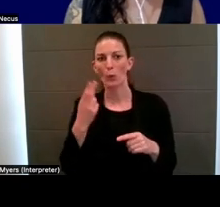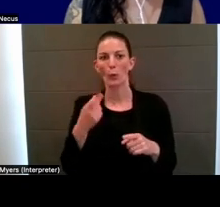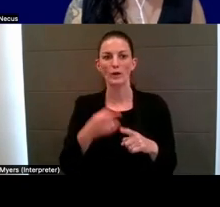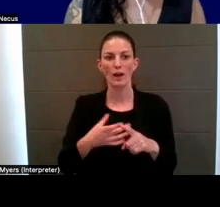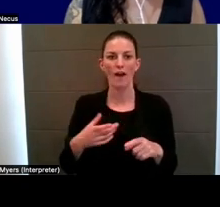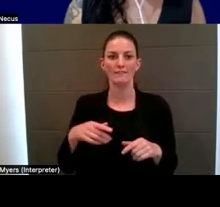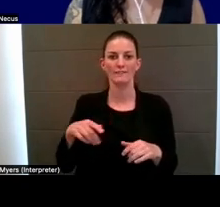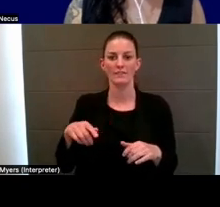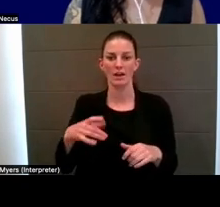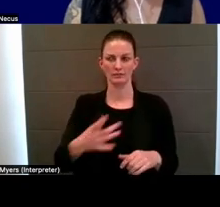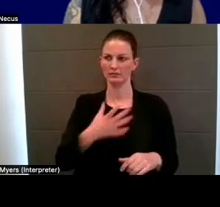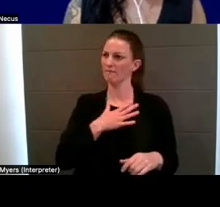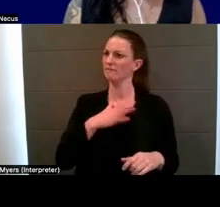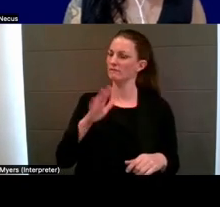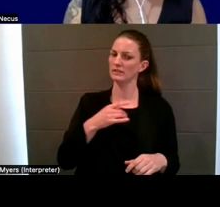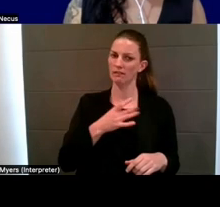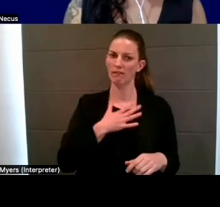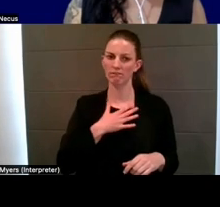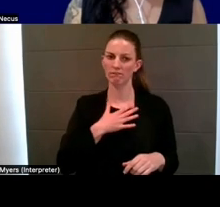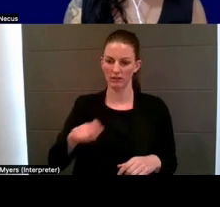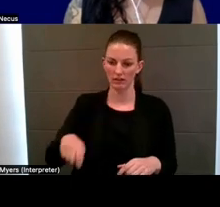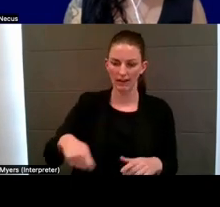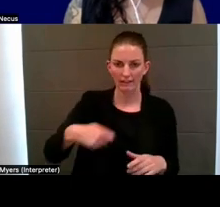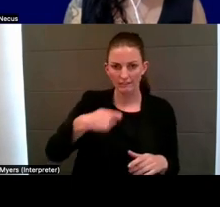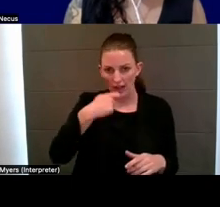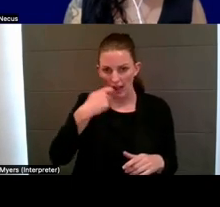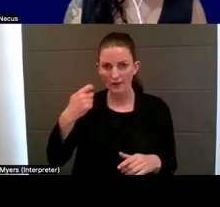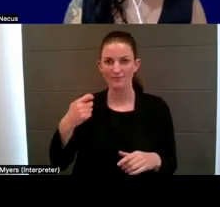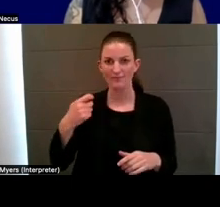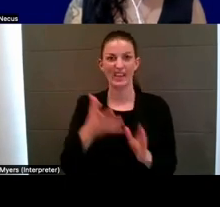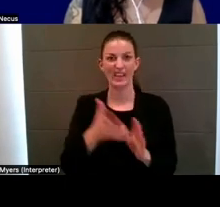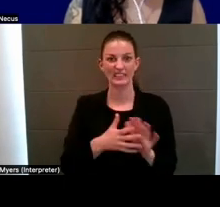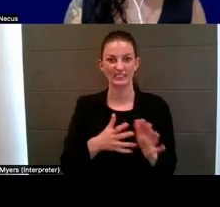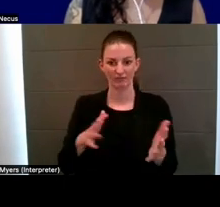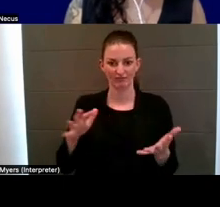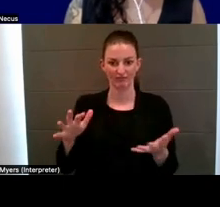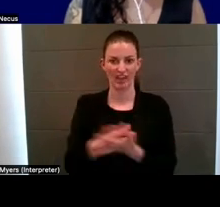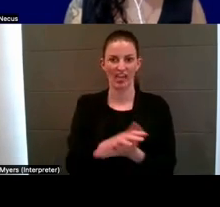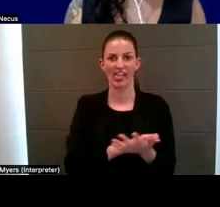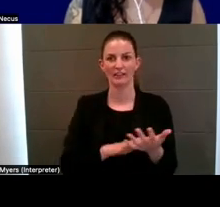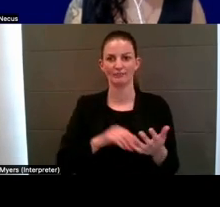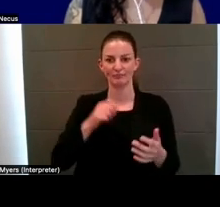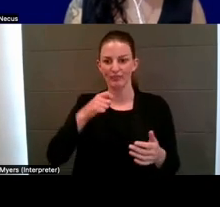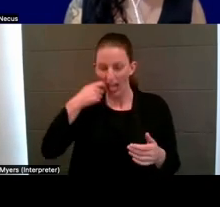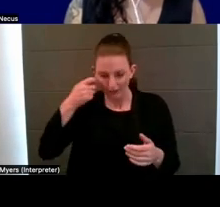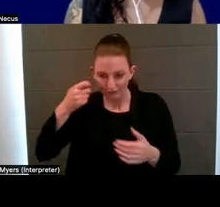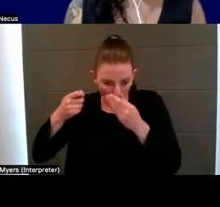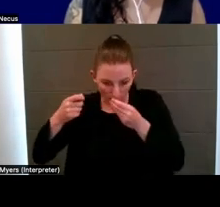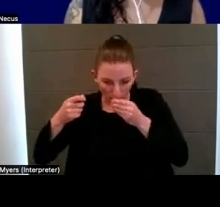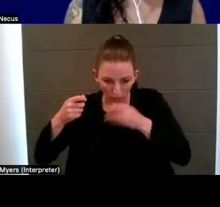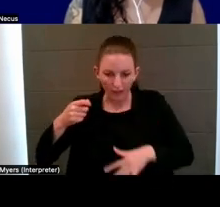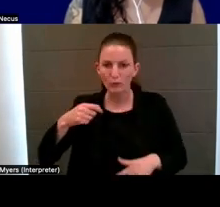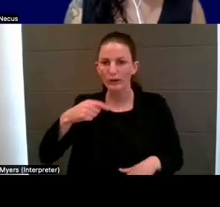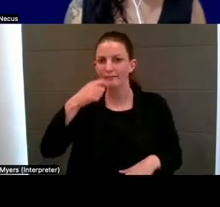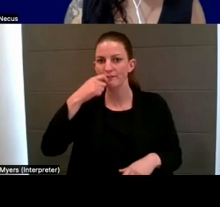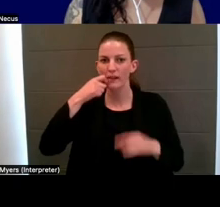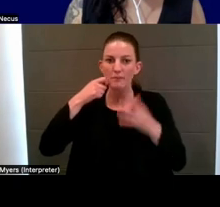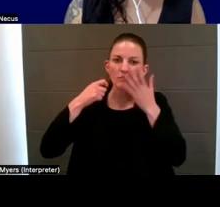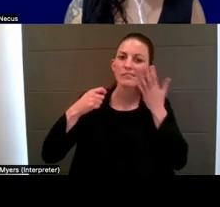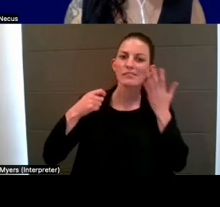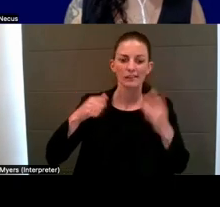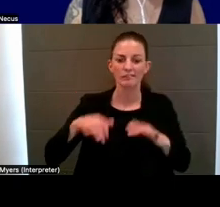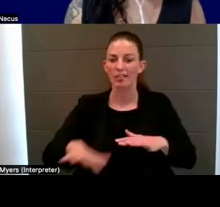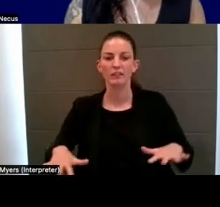more independently. And this can mean mealtime mess is a normal activity and totally appropriate until those